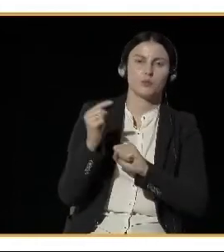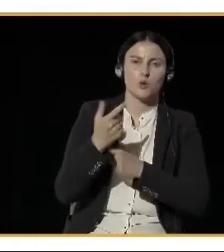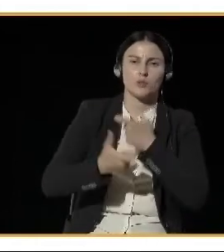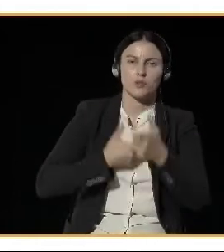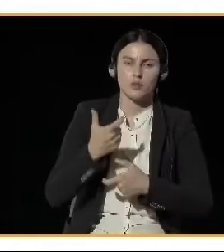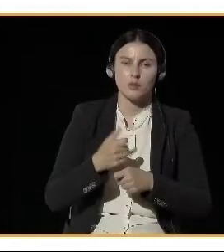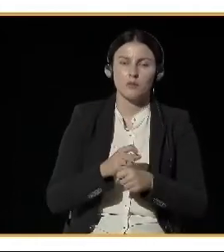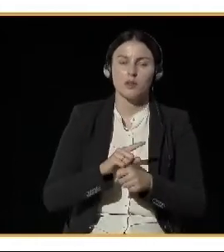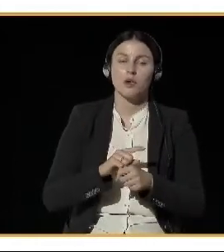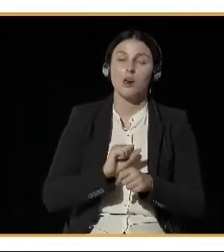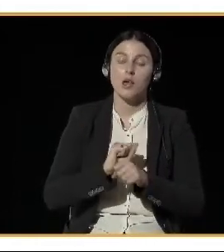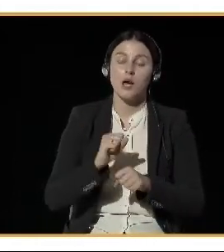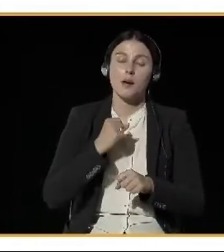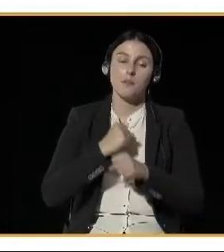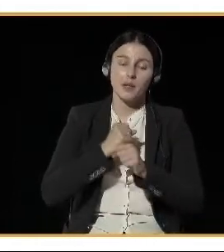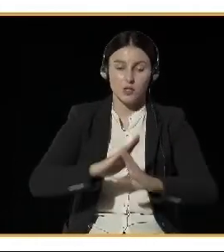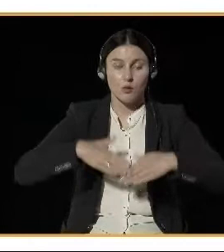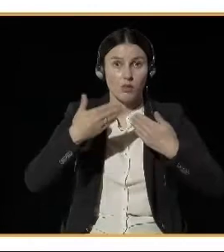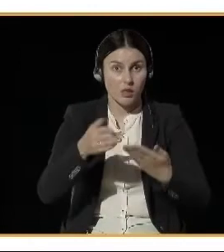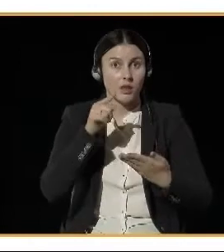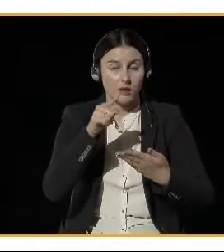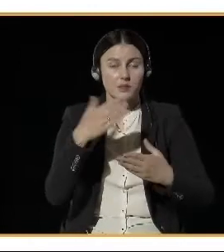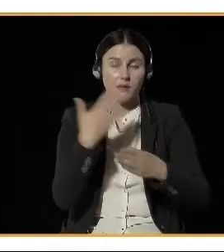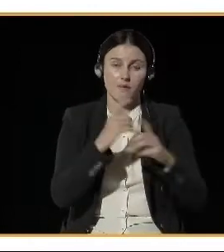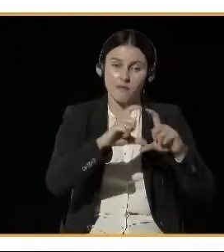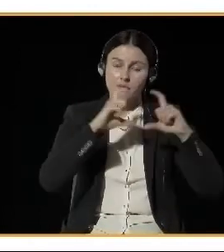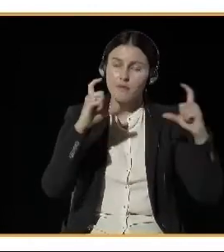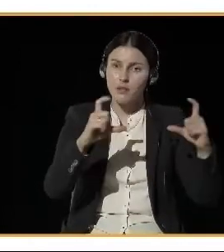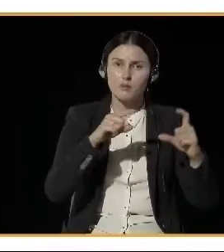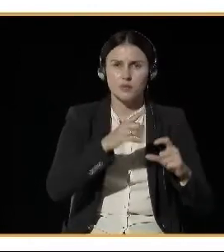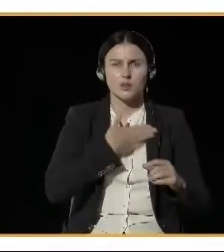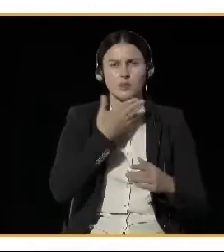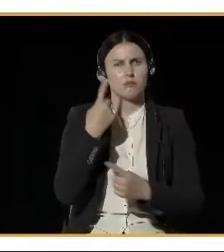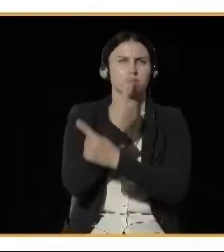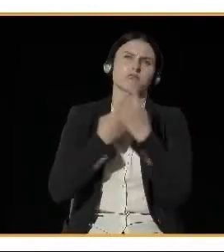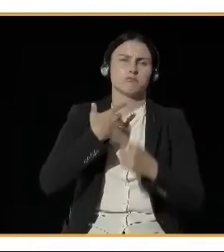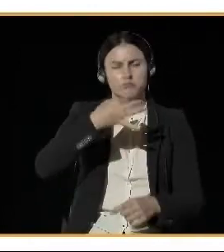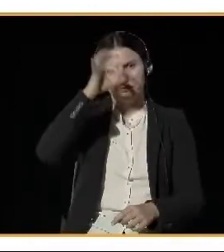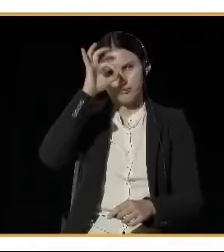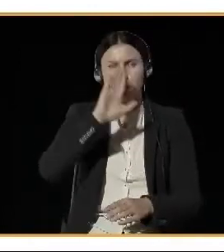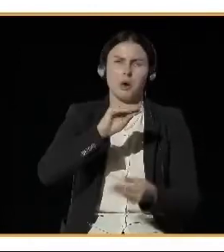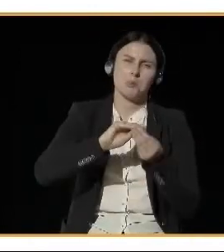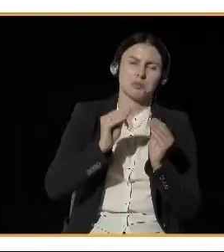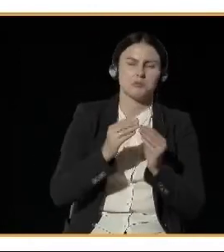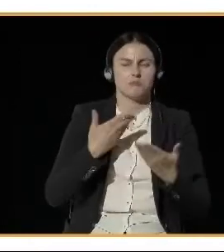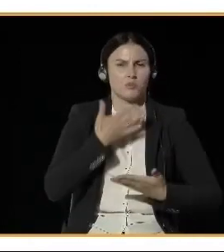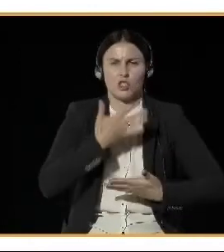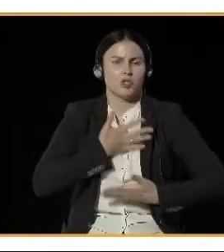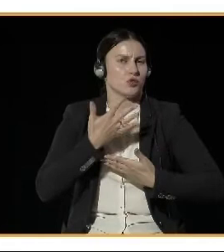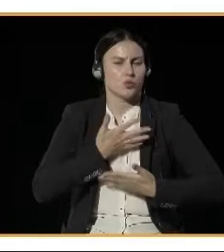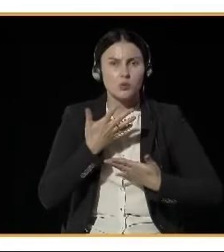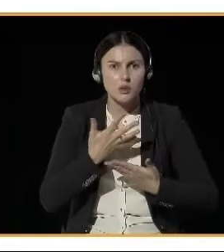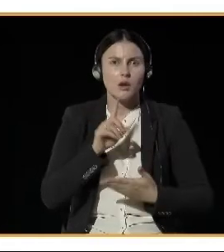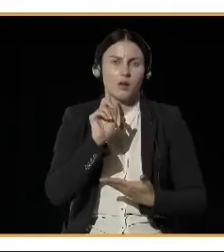often may not be aware of the problem. And employees, on the